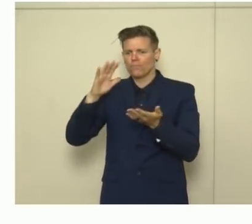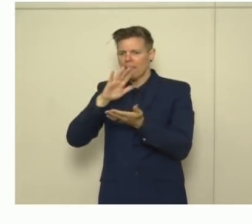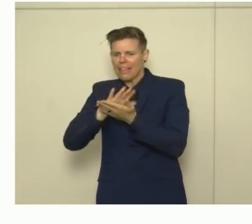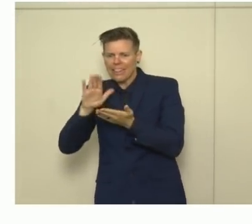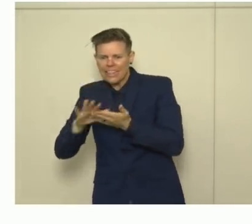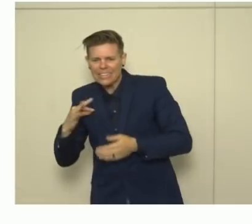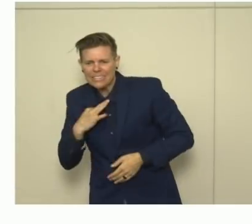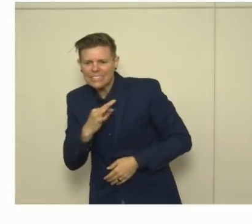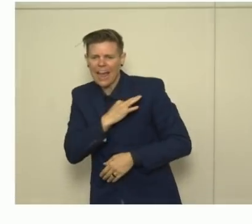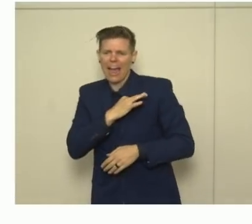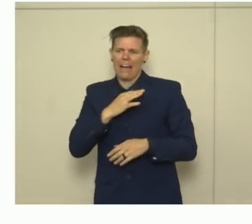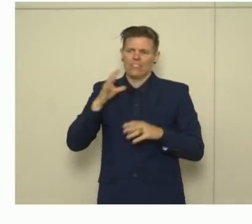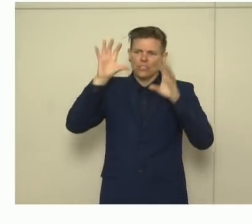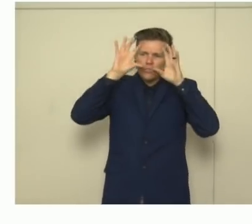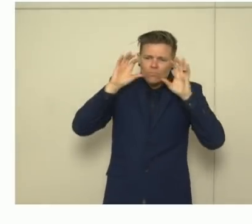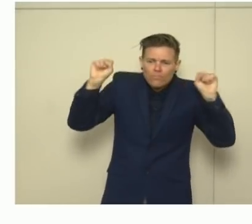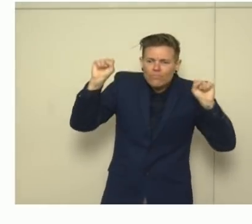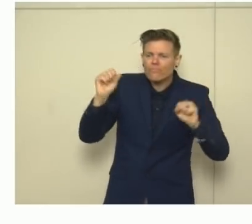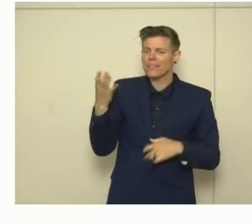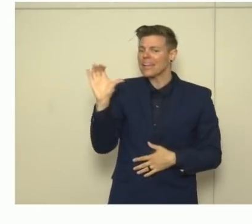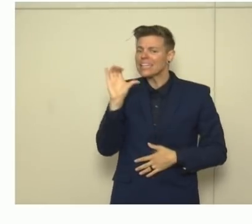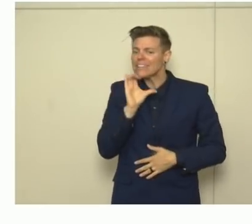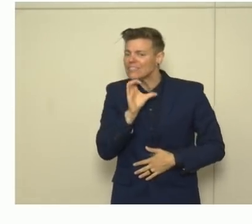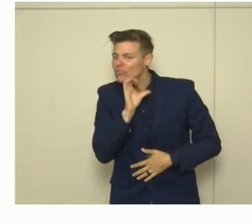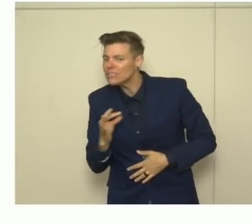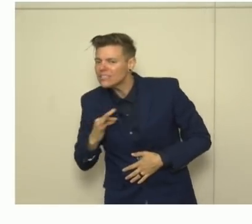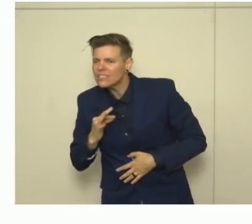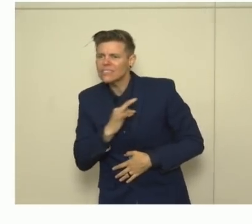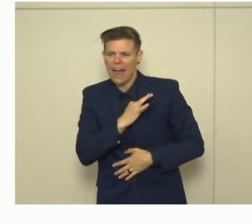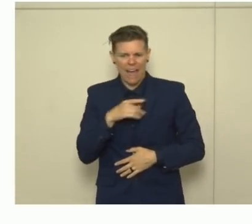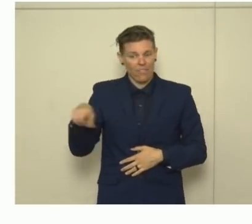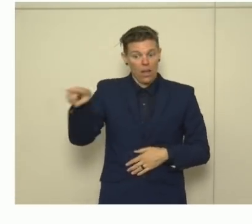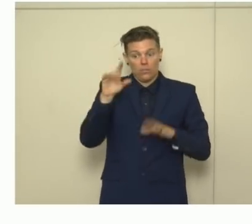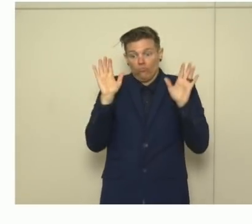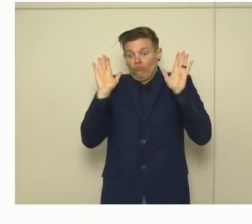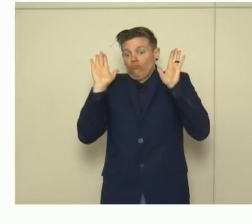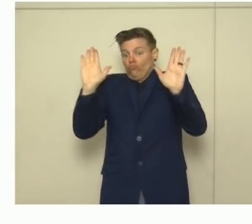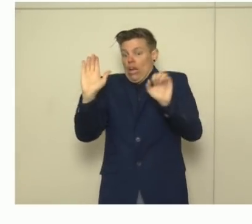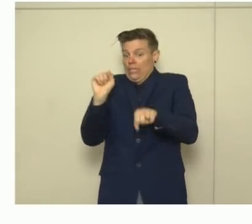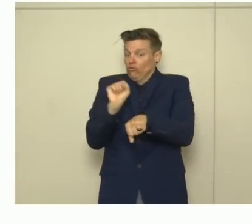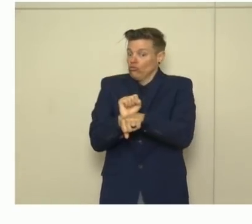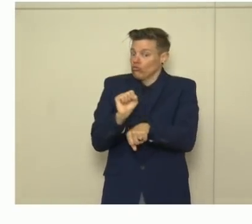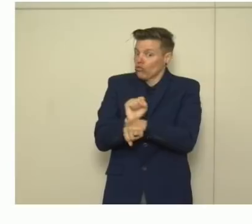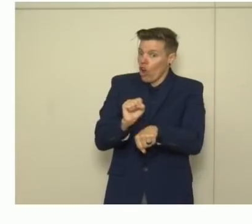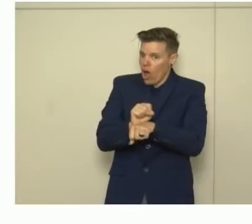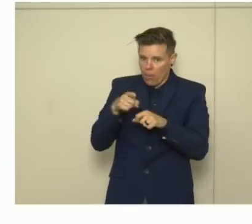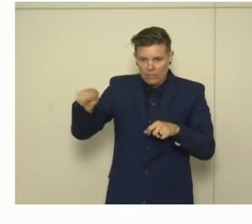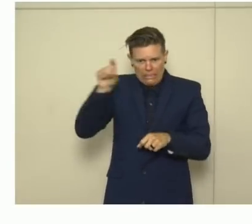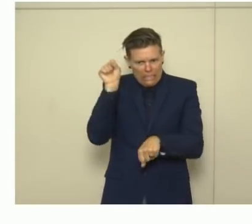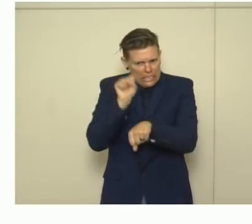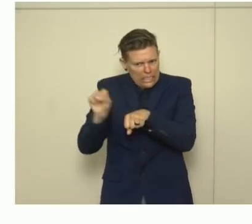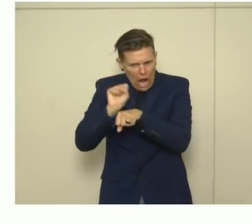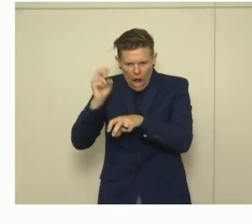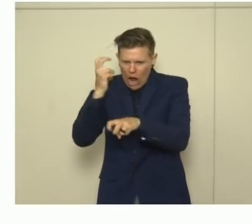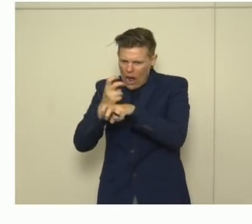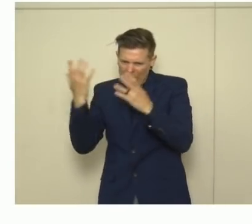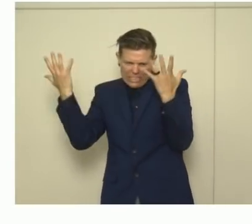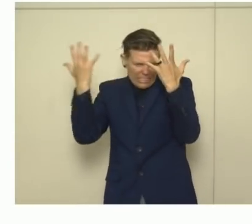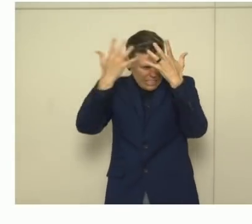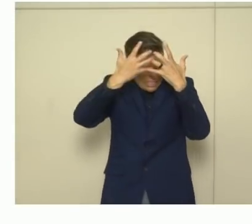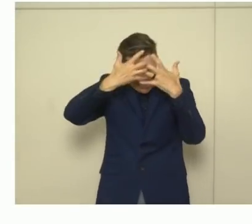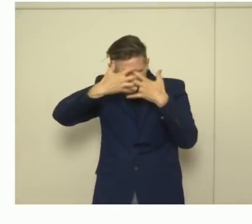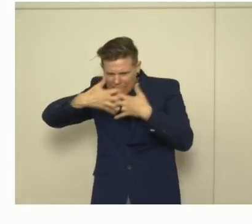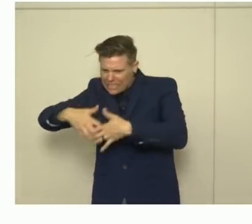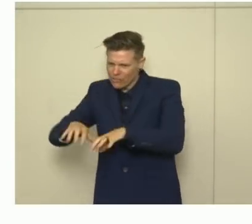service workers and everybody else who's had a hand in this have put into making sure that these systems are in place to be able to welcome folks back. And I just want